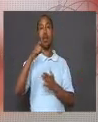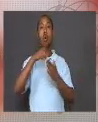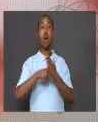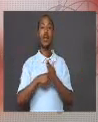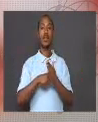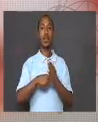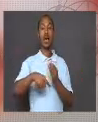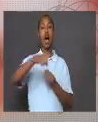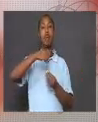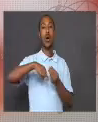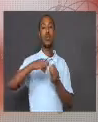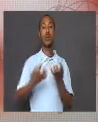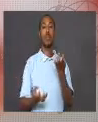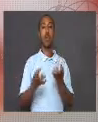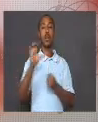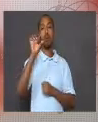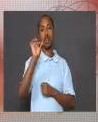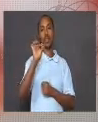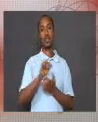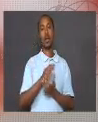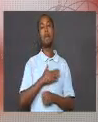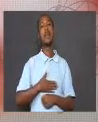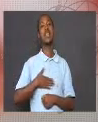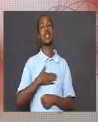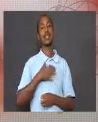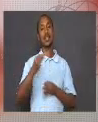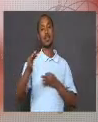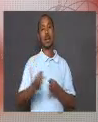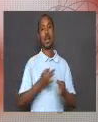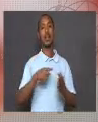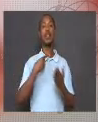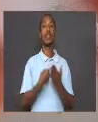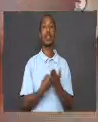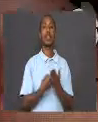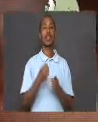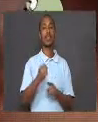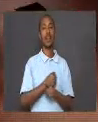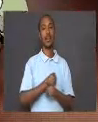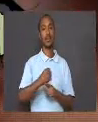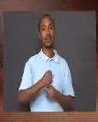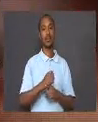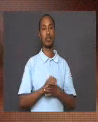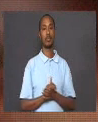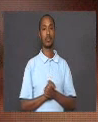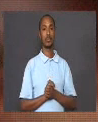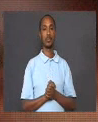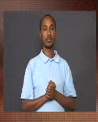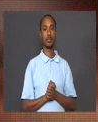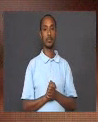about their boiling points? Please explain this trend.